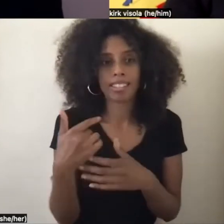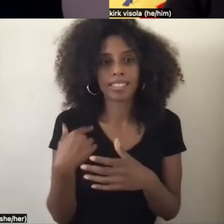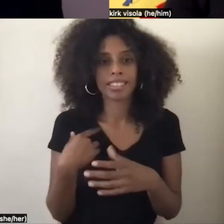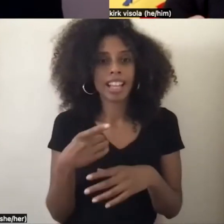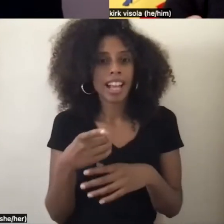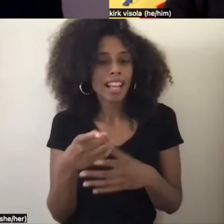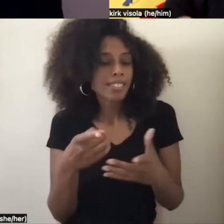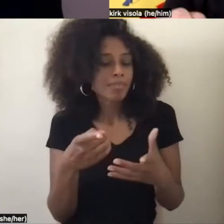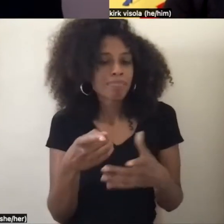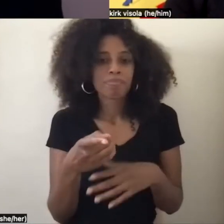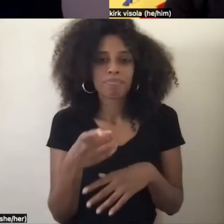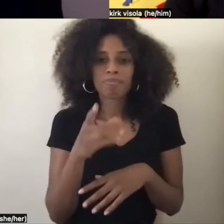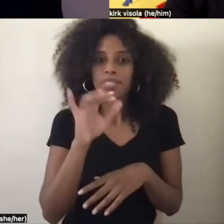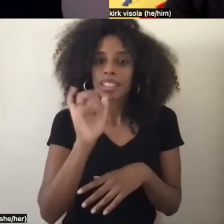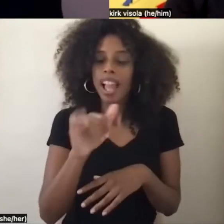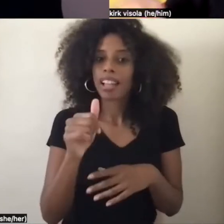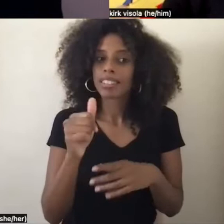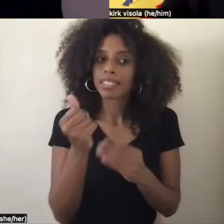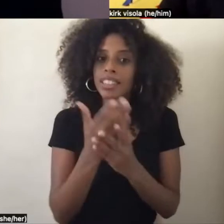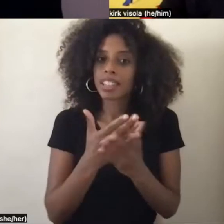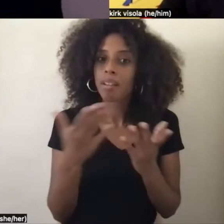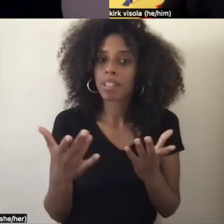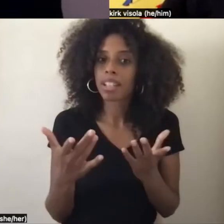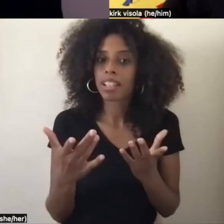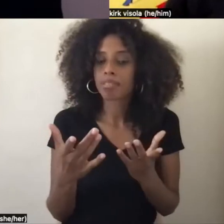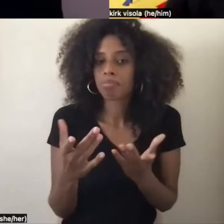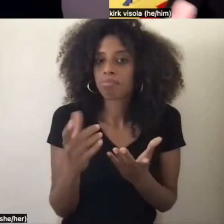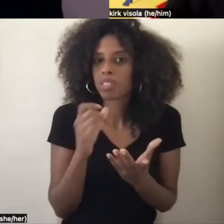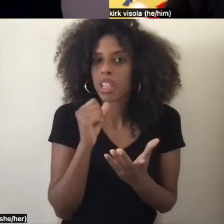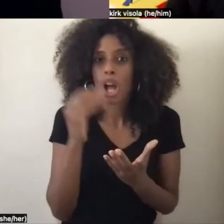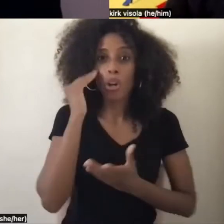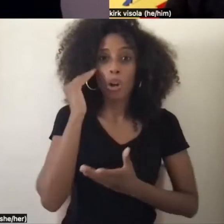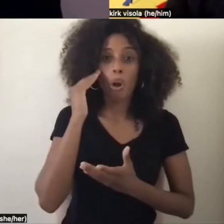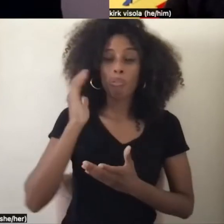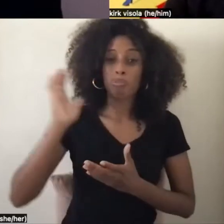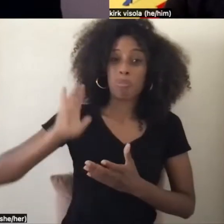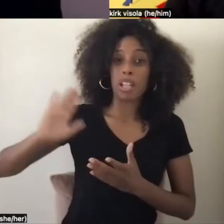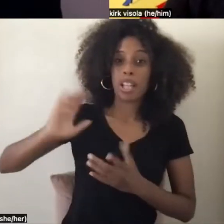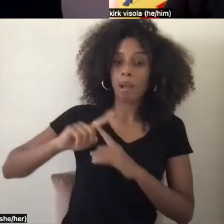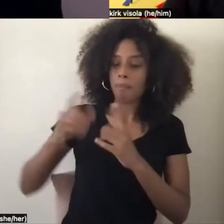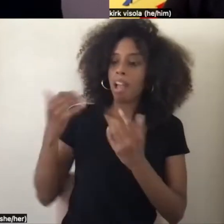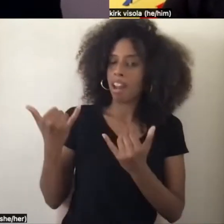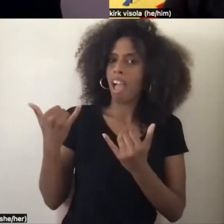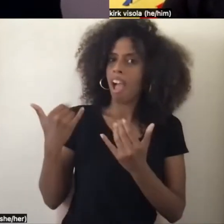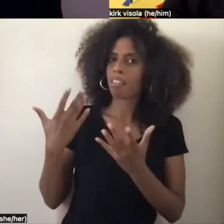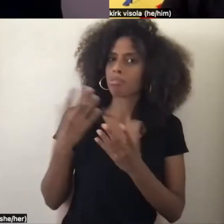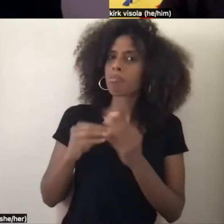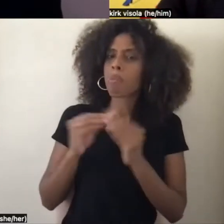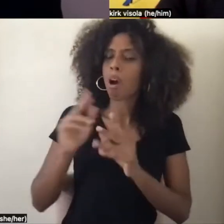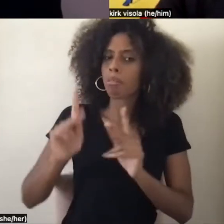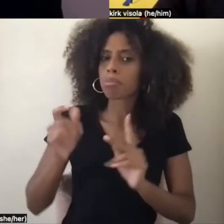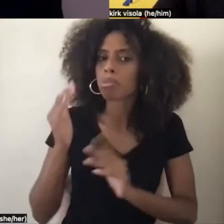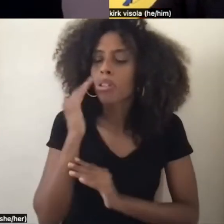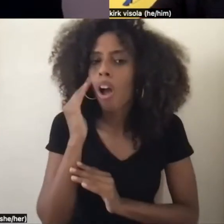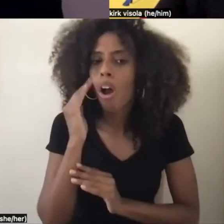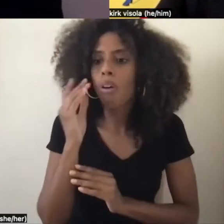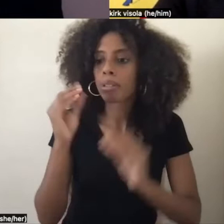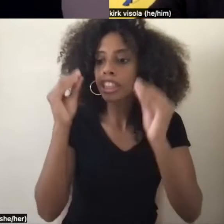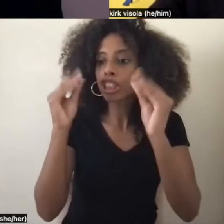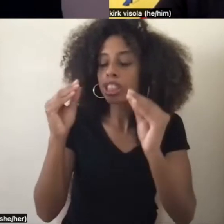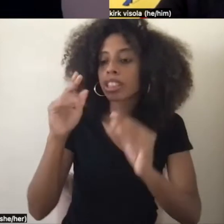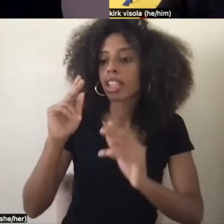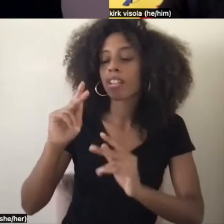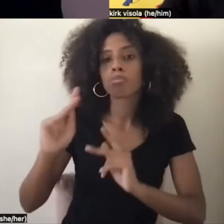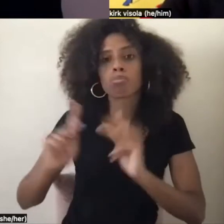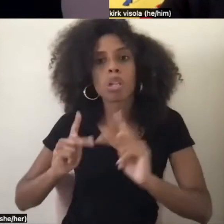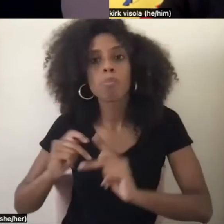that's something that wasn't really prevalent back then, but is becoming a little bit better now as far as teaching people of color, Black and